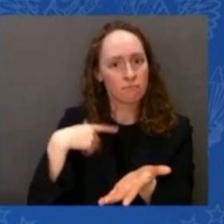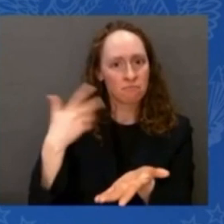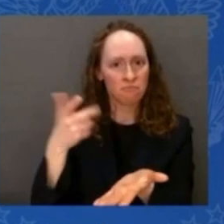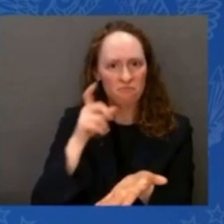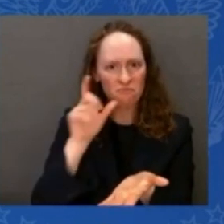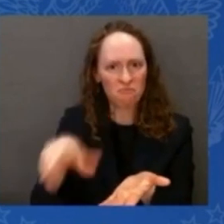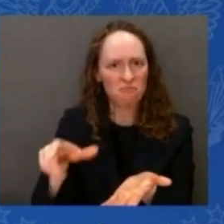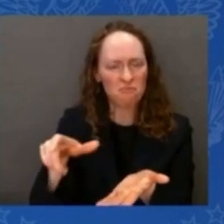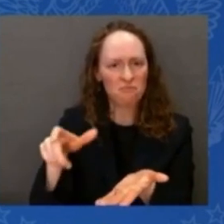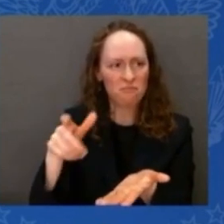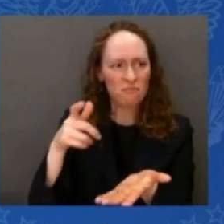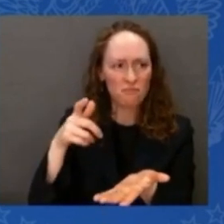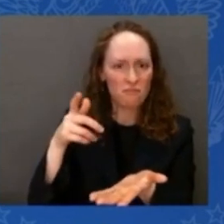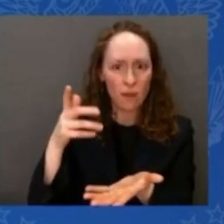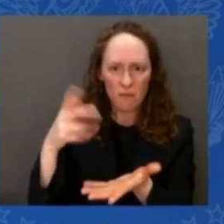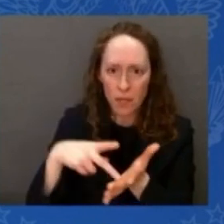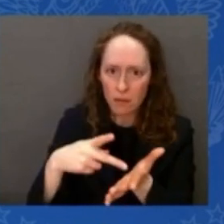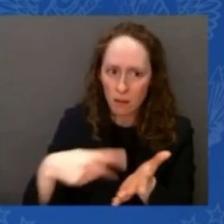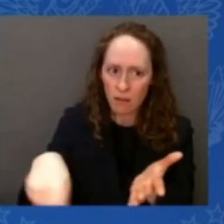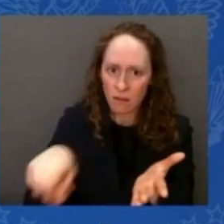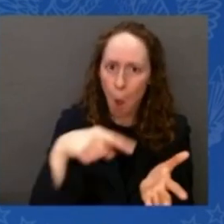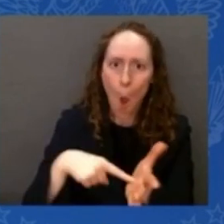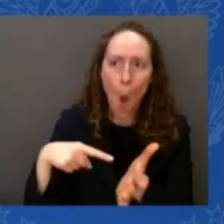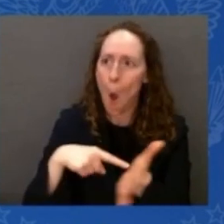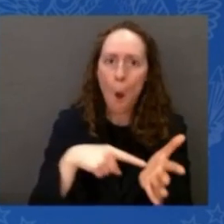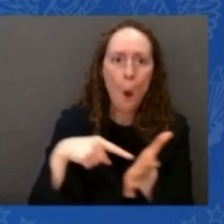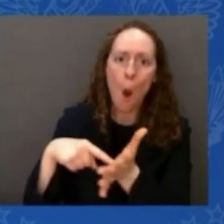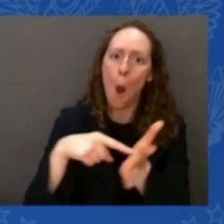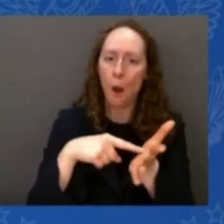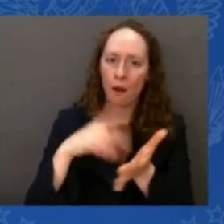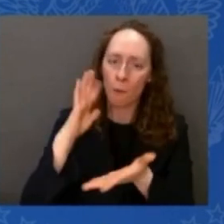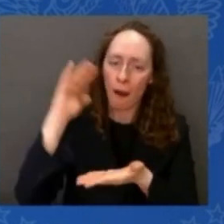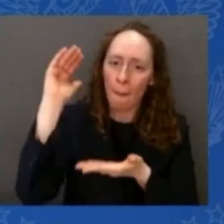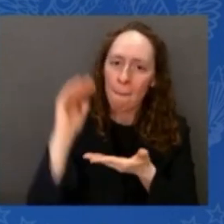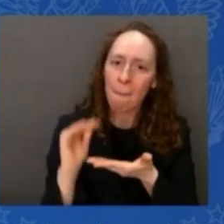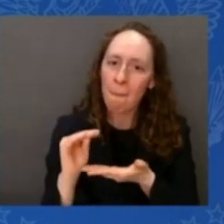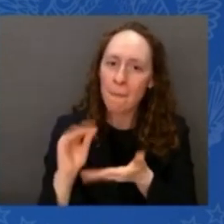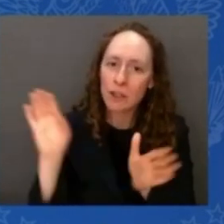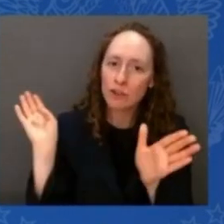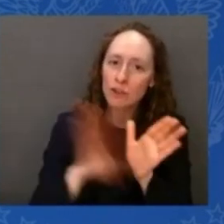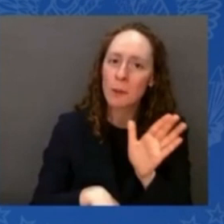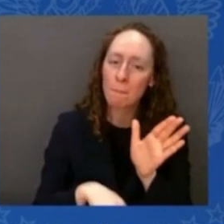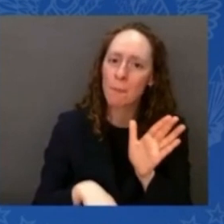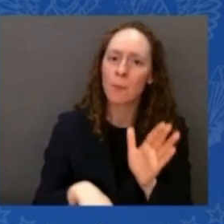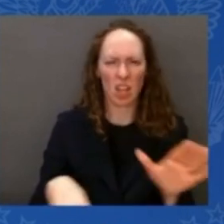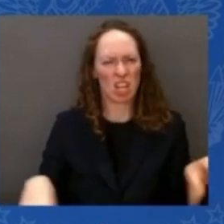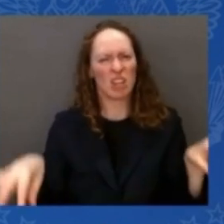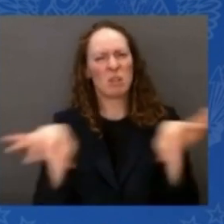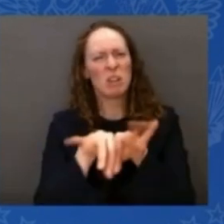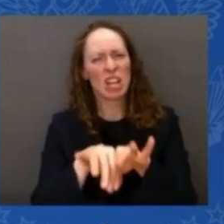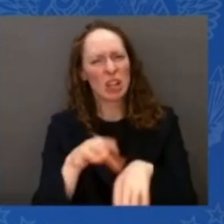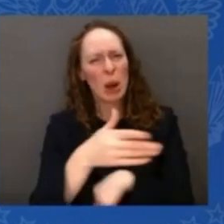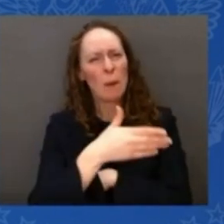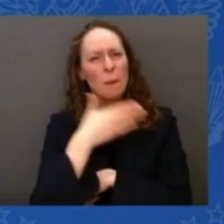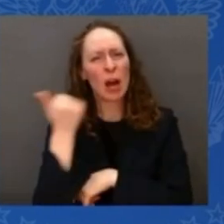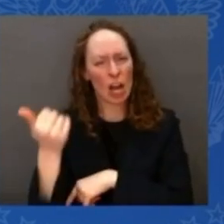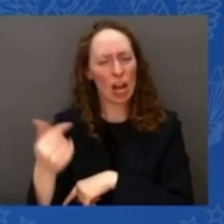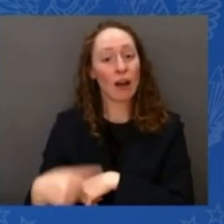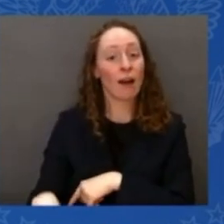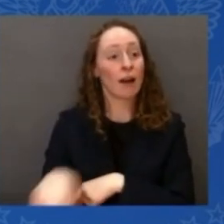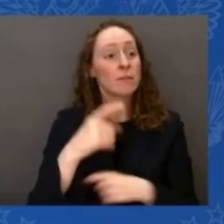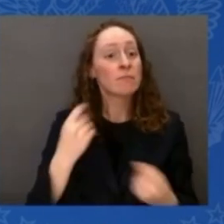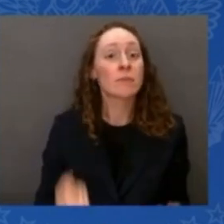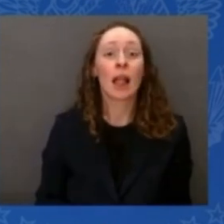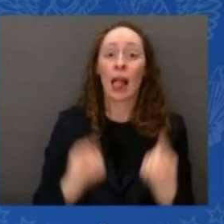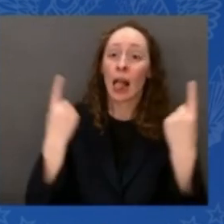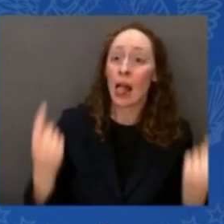It saves taxpayers' money, it makes Medicare stronger, and it reduces government spending overall. For years, we've been trying to make that